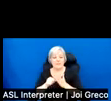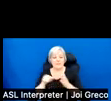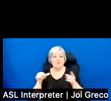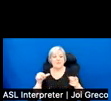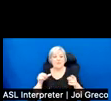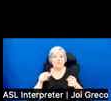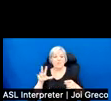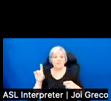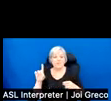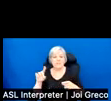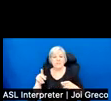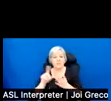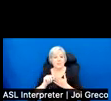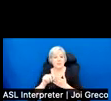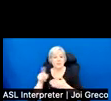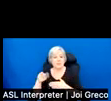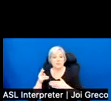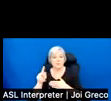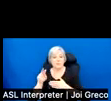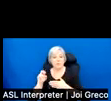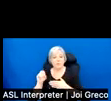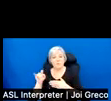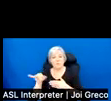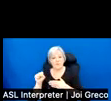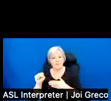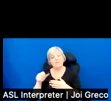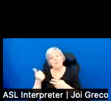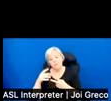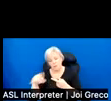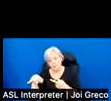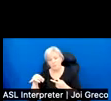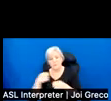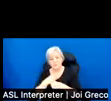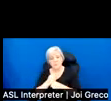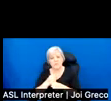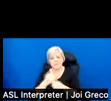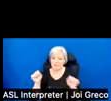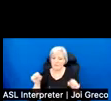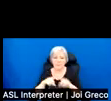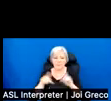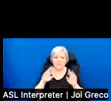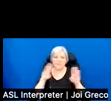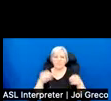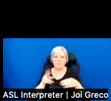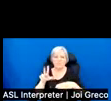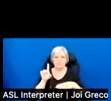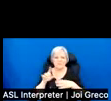printed prototypes for each client. However, other options are available for creating prototypes.